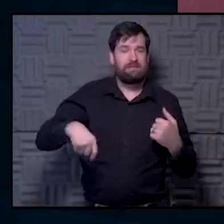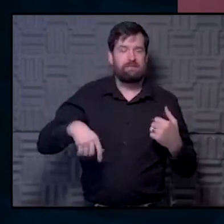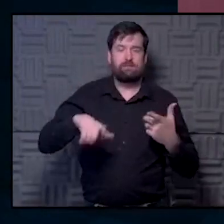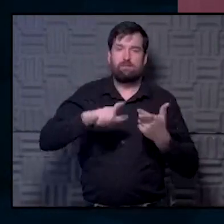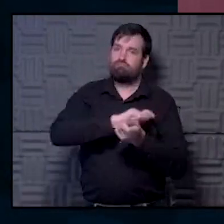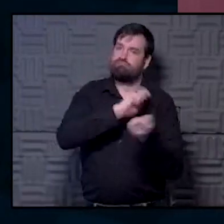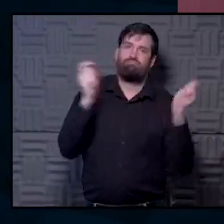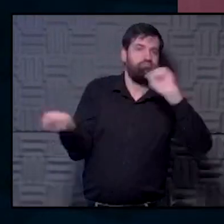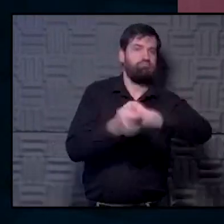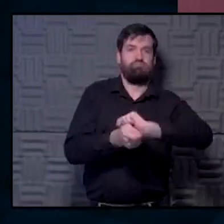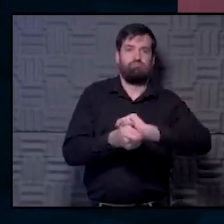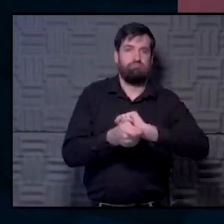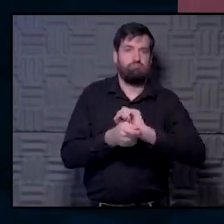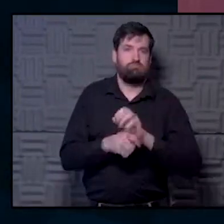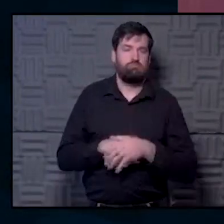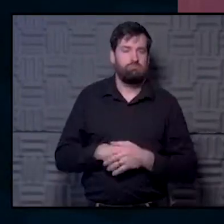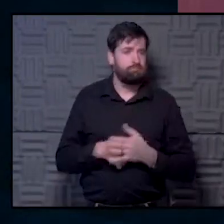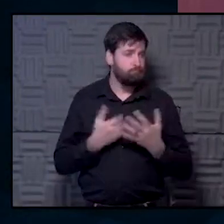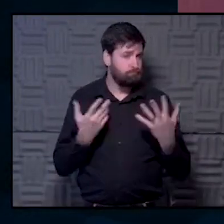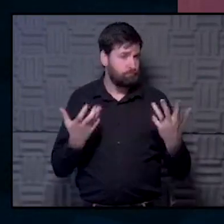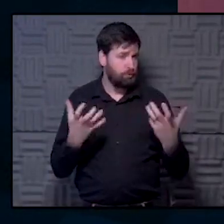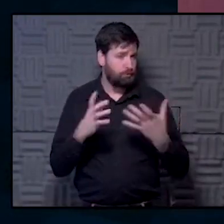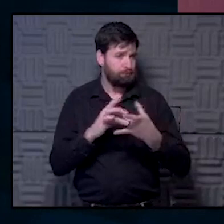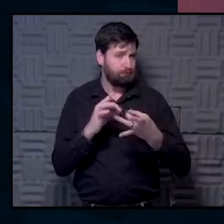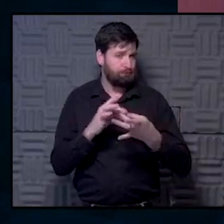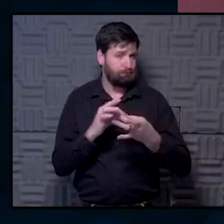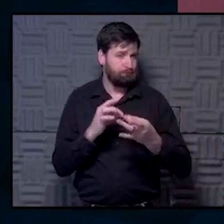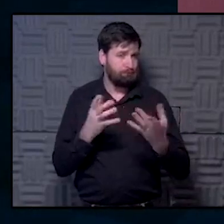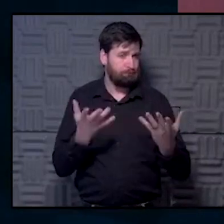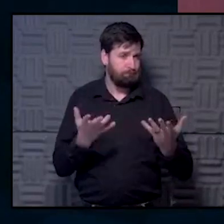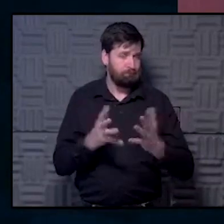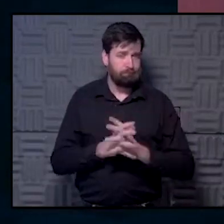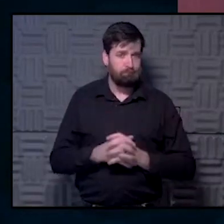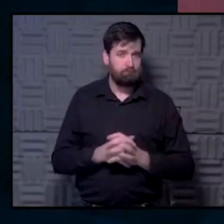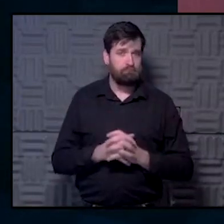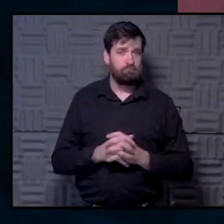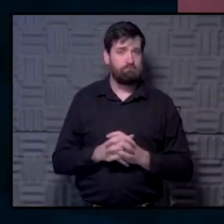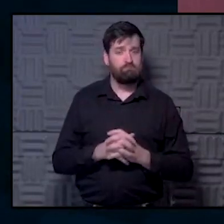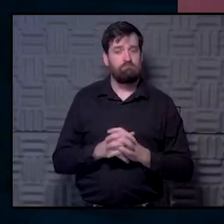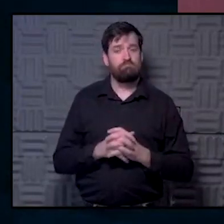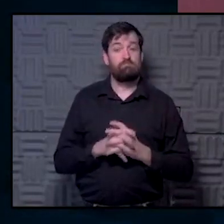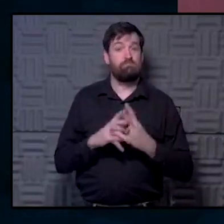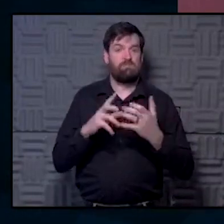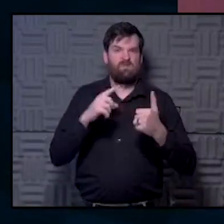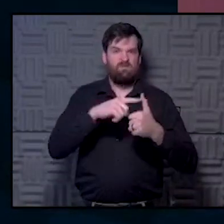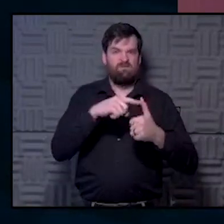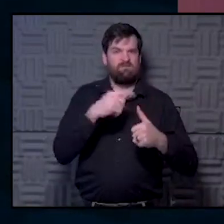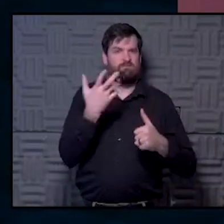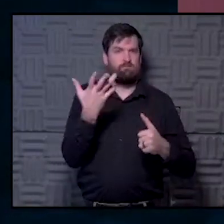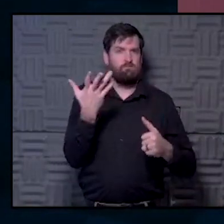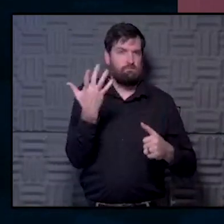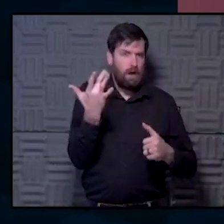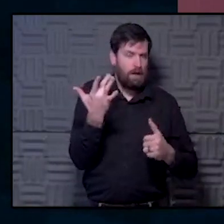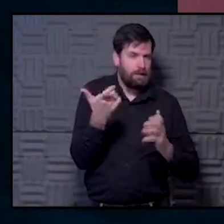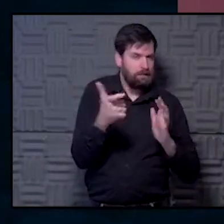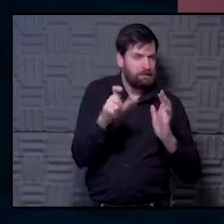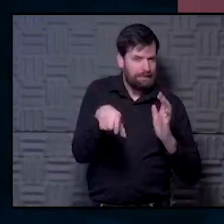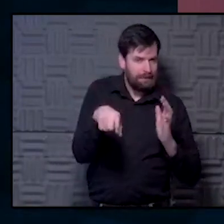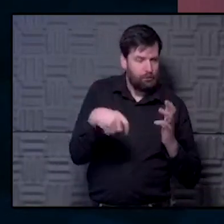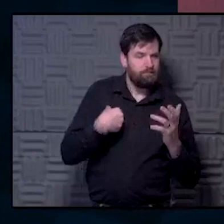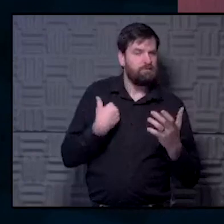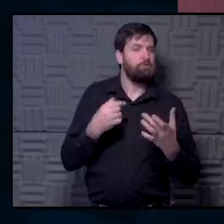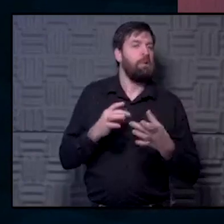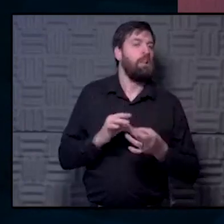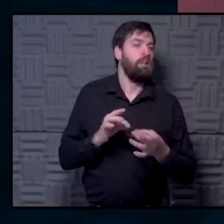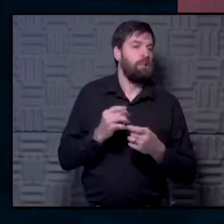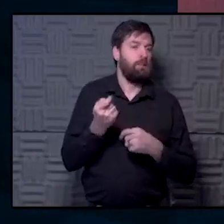there. You want to comment a little bit on how we can, number one, why that's necessary? You hinted at it. And number